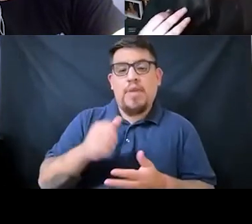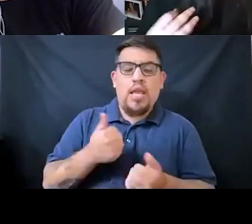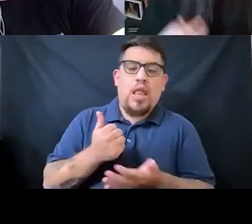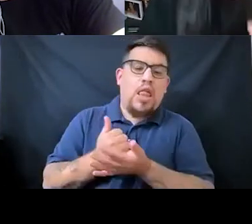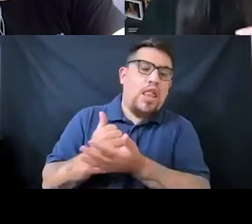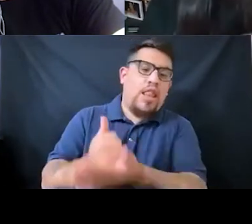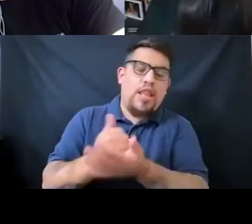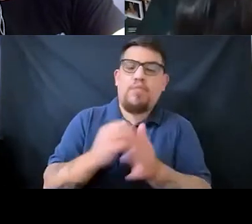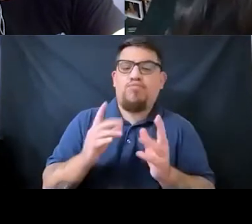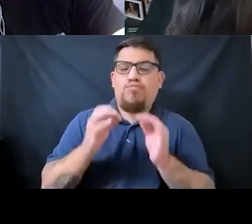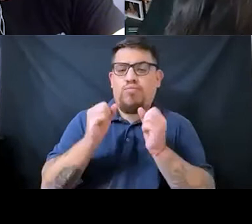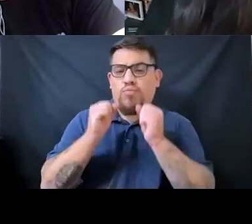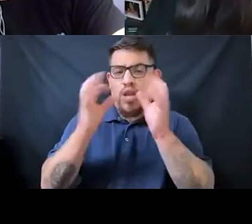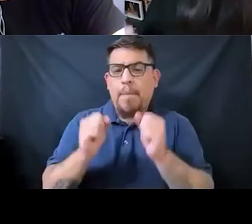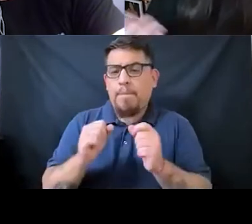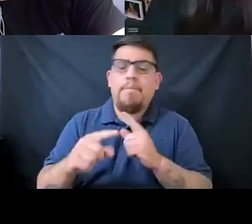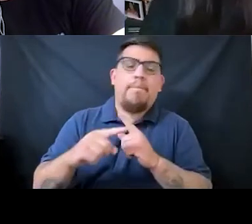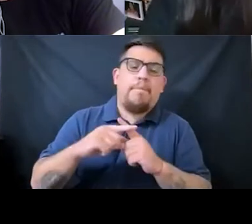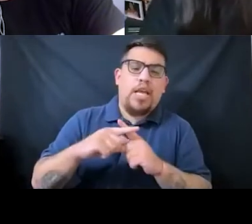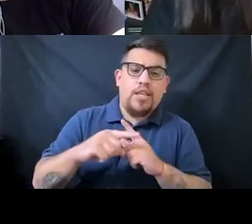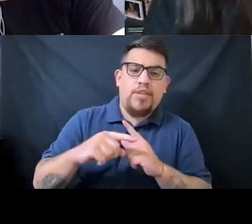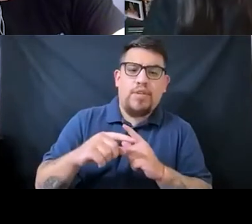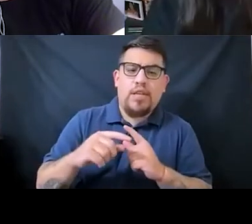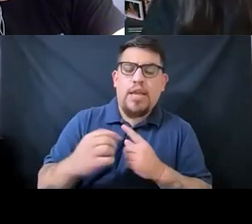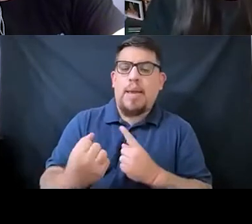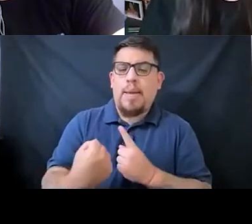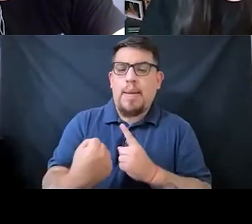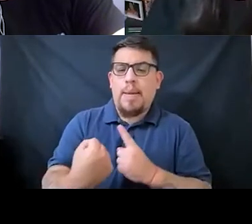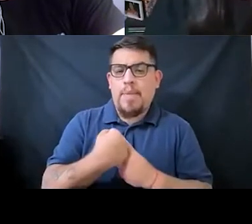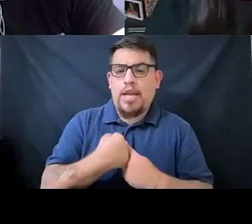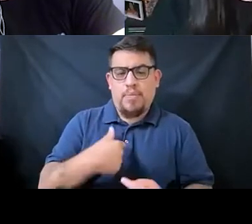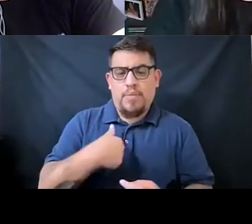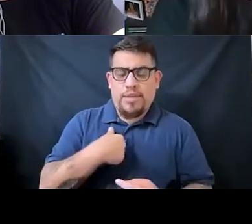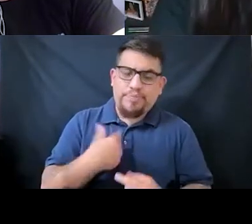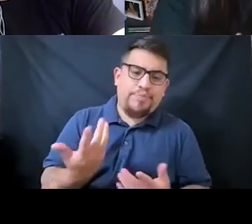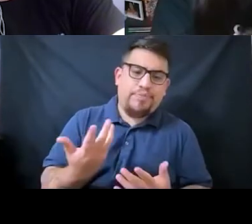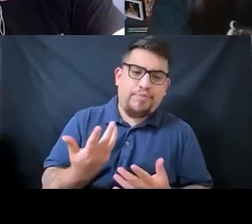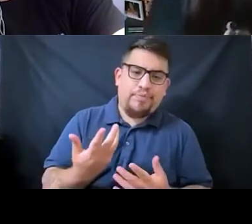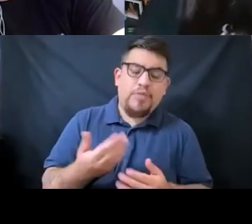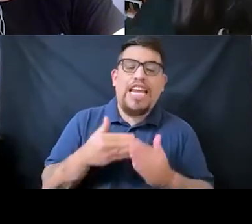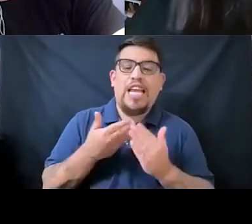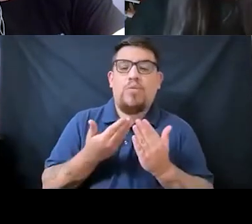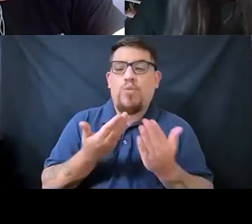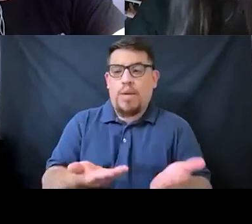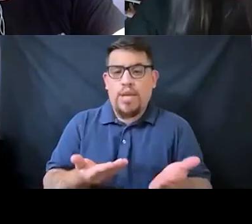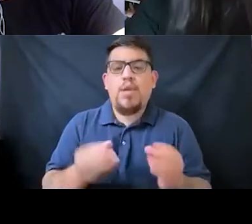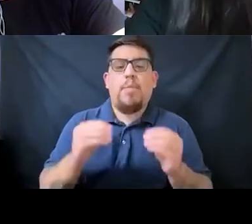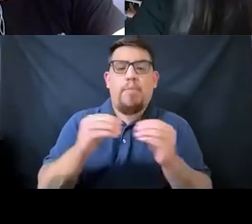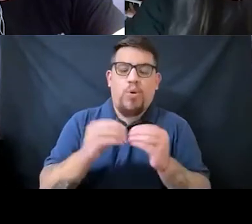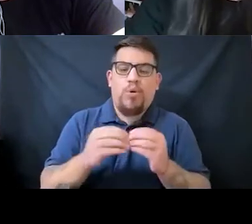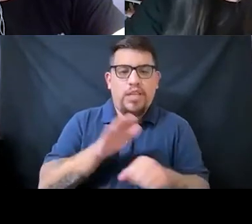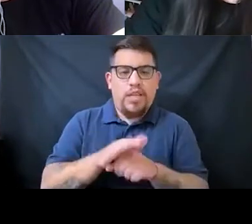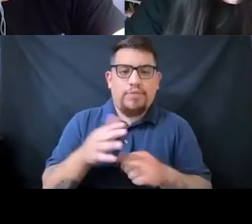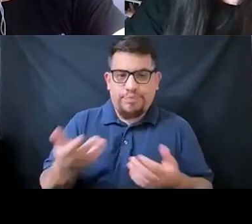such an incredibly profound positive effect on me during quarantine, and I can't recommend them enough. I don't